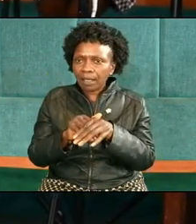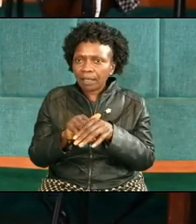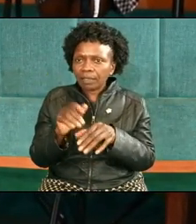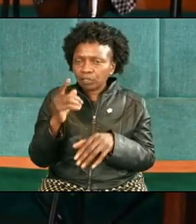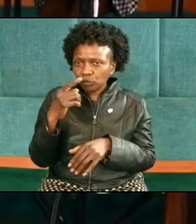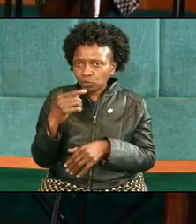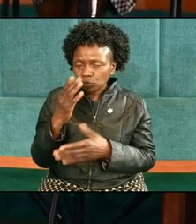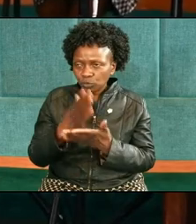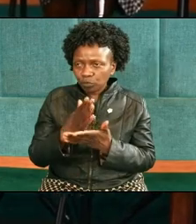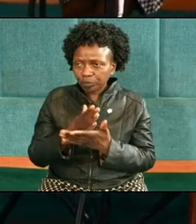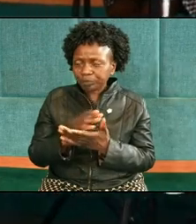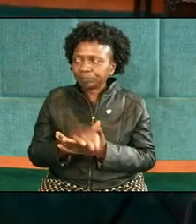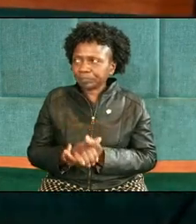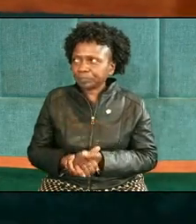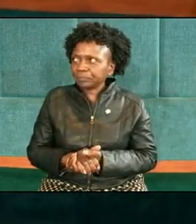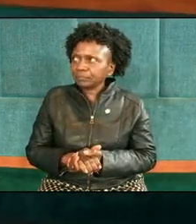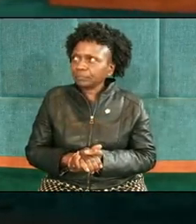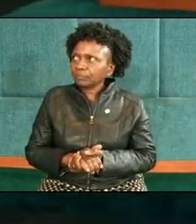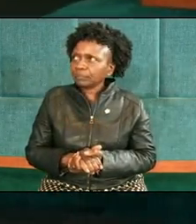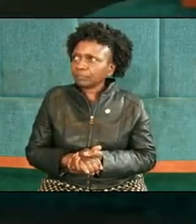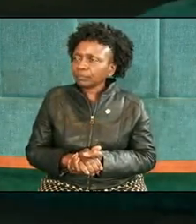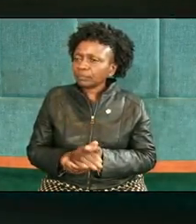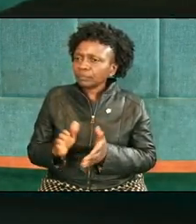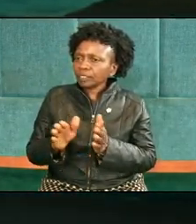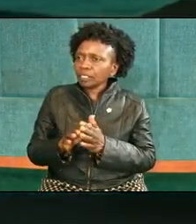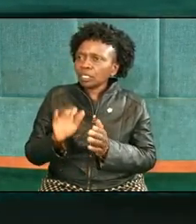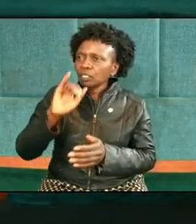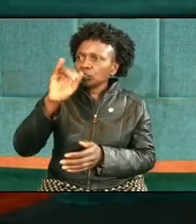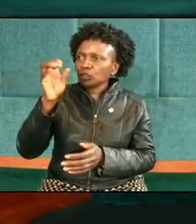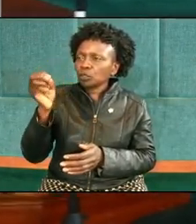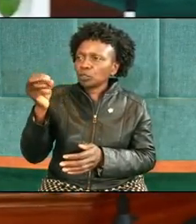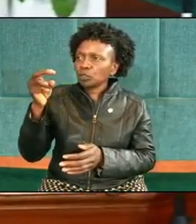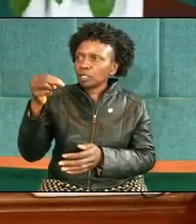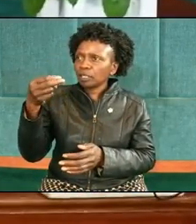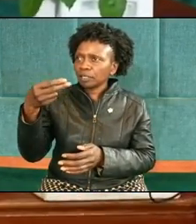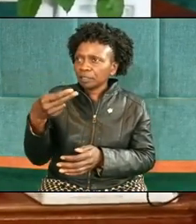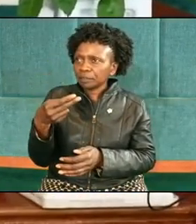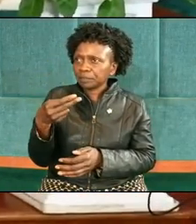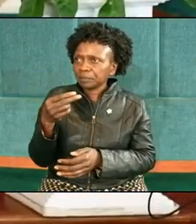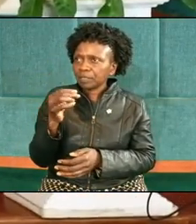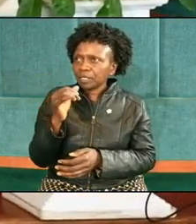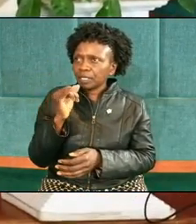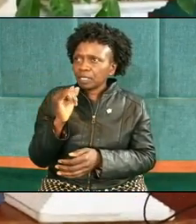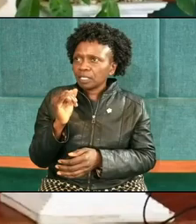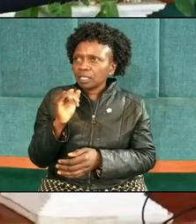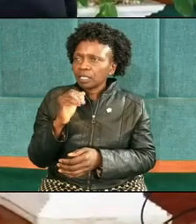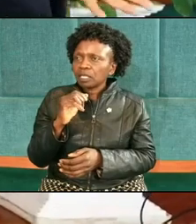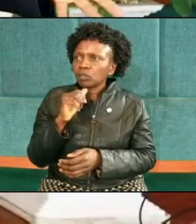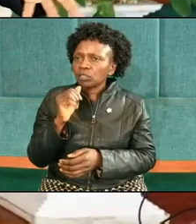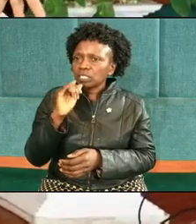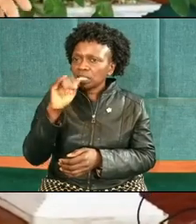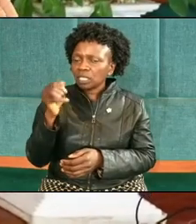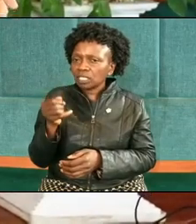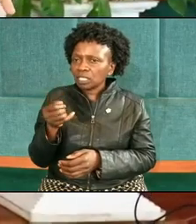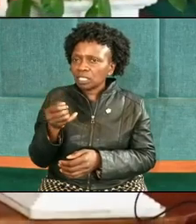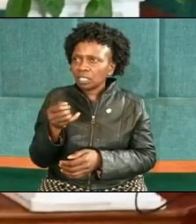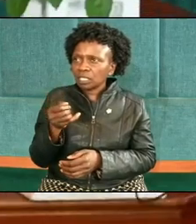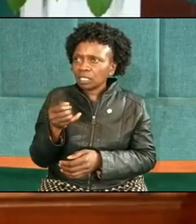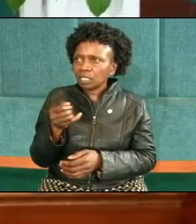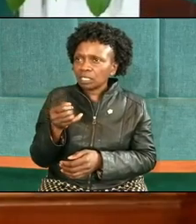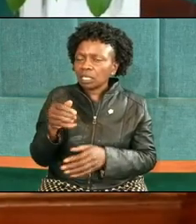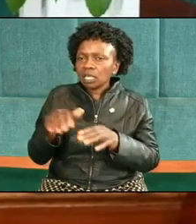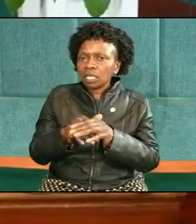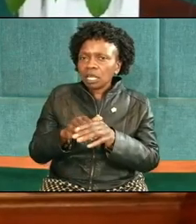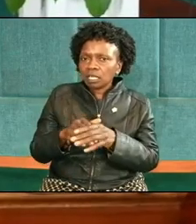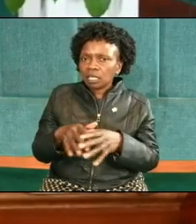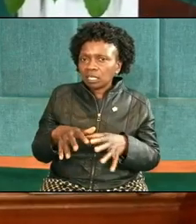right? Yes. And Jonah, watch me. And Jonah is not just an ordinary church member.